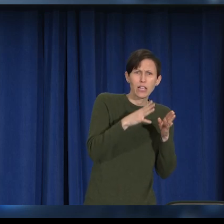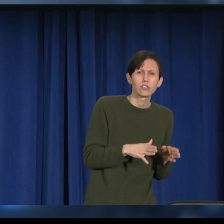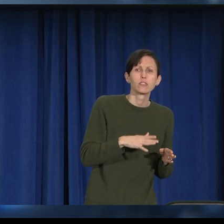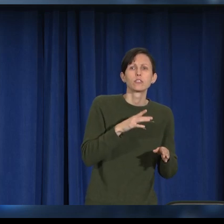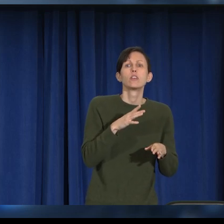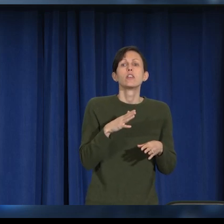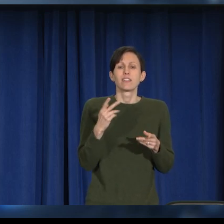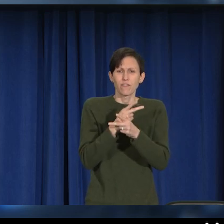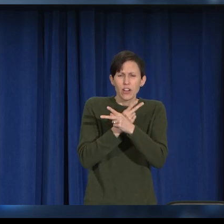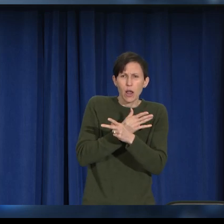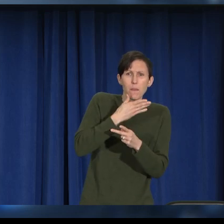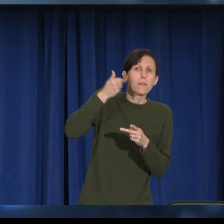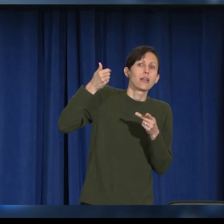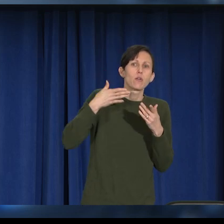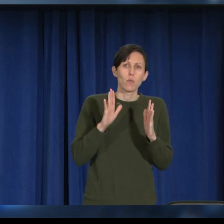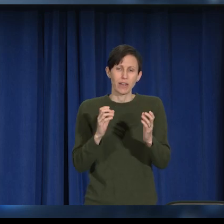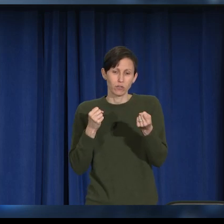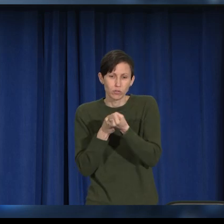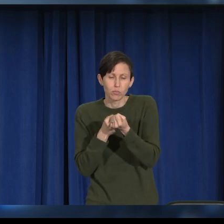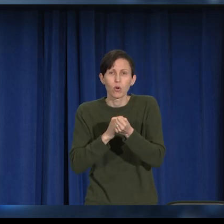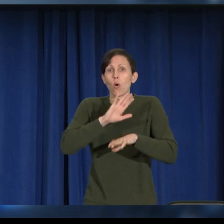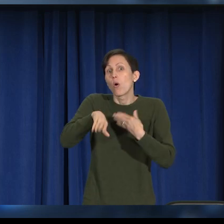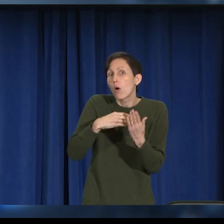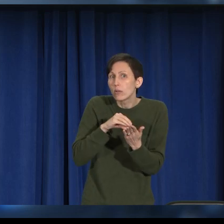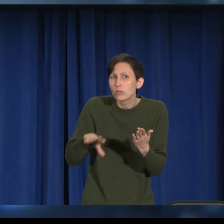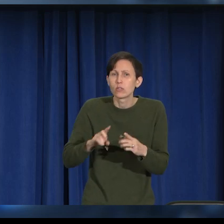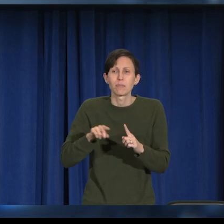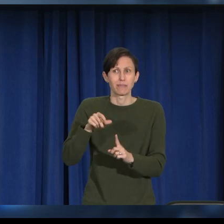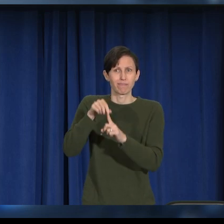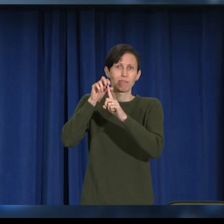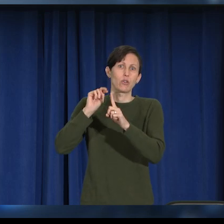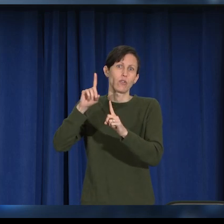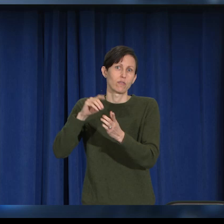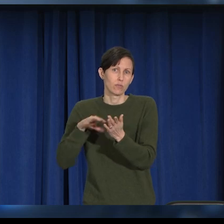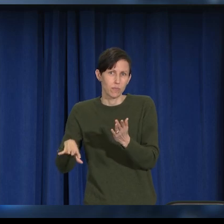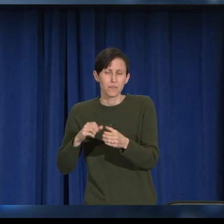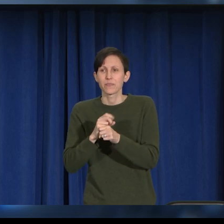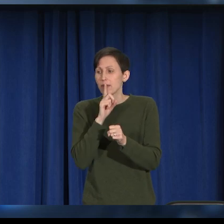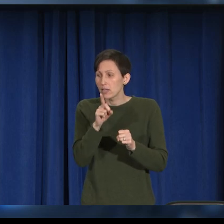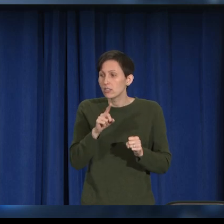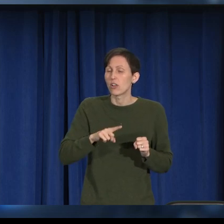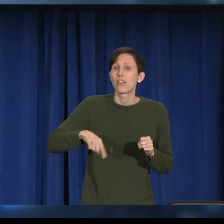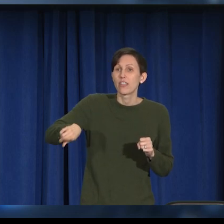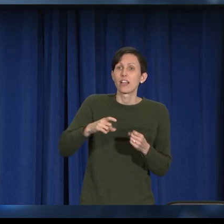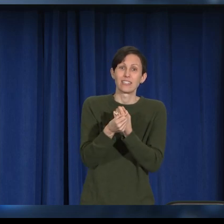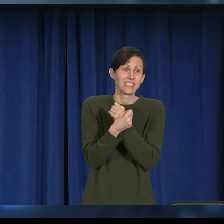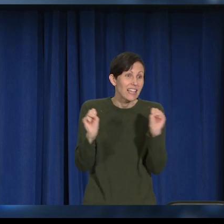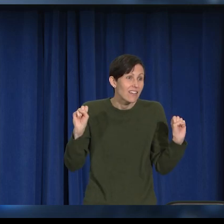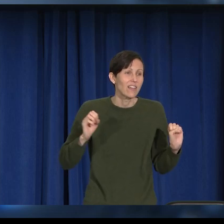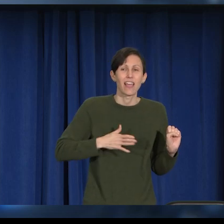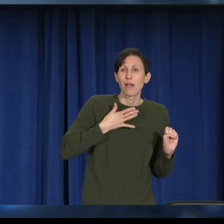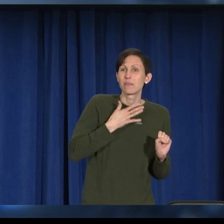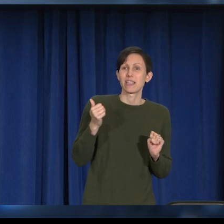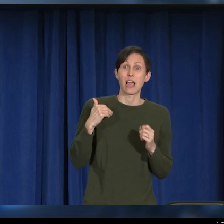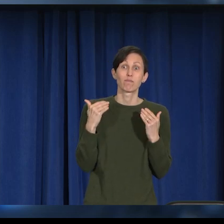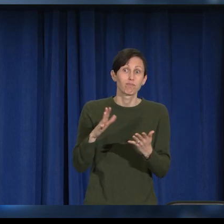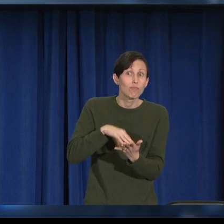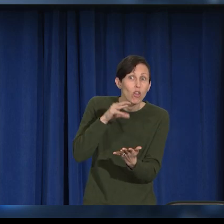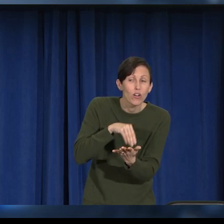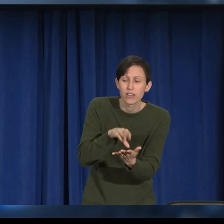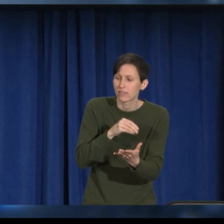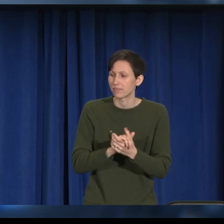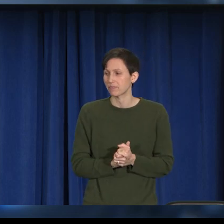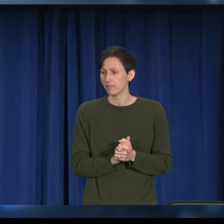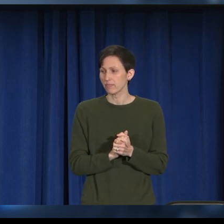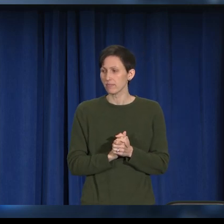all students, but particularly neurodivergent students, in making sure that they're safe, happy, and learning. So